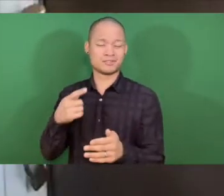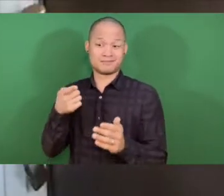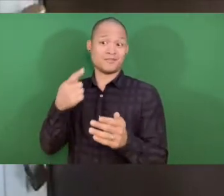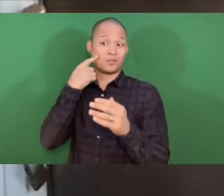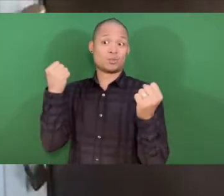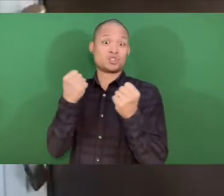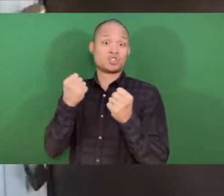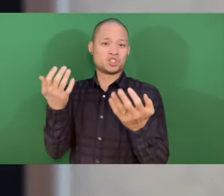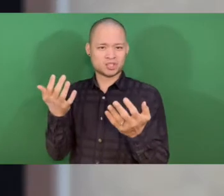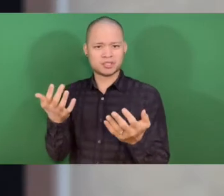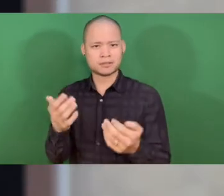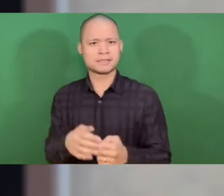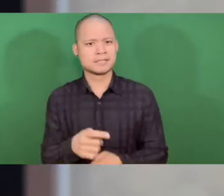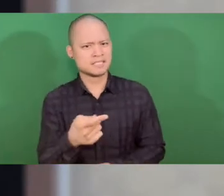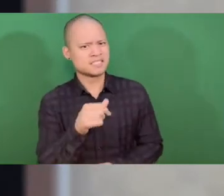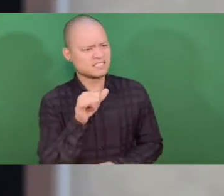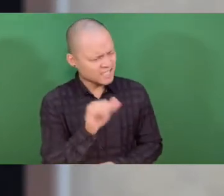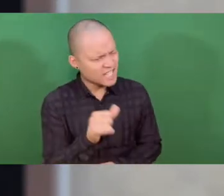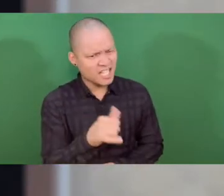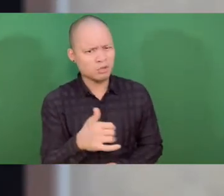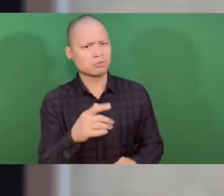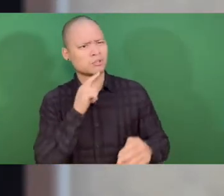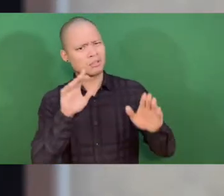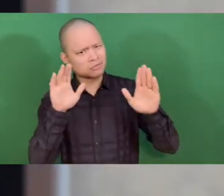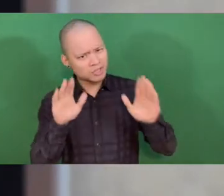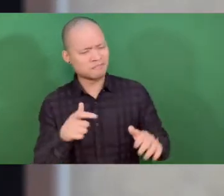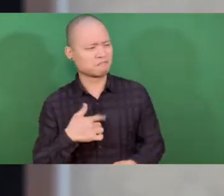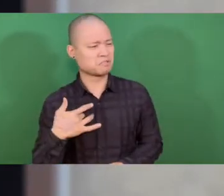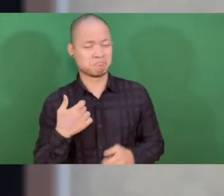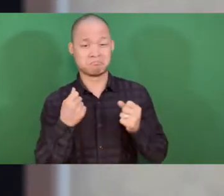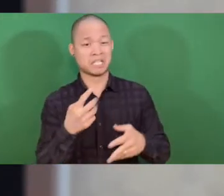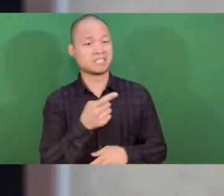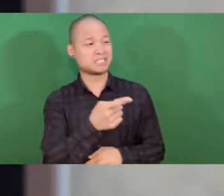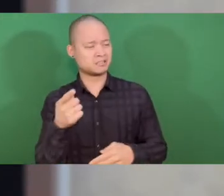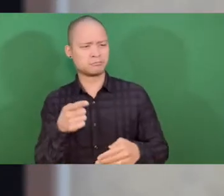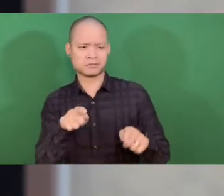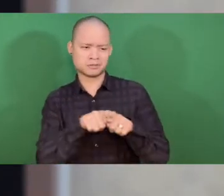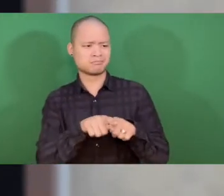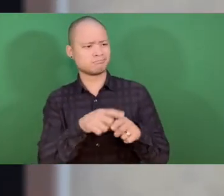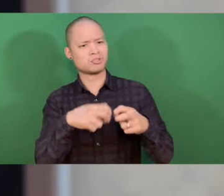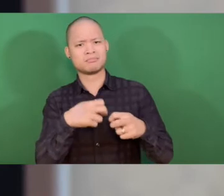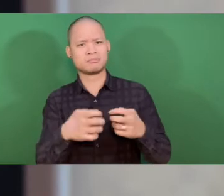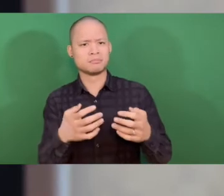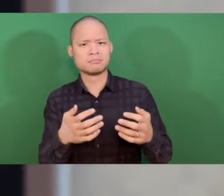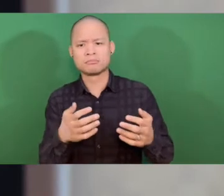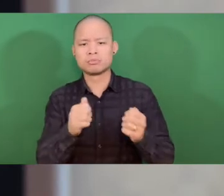the winter as well. That's really great. Like I feel like a lot of people are having trouble with COVID